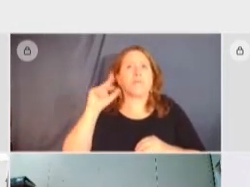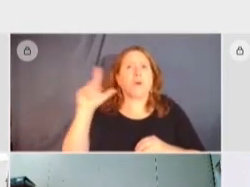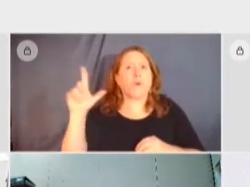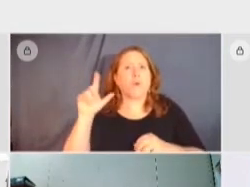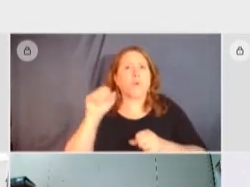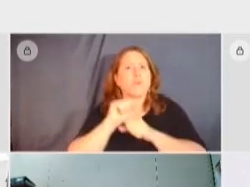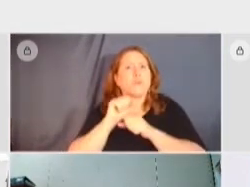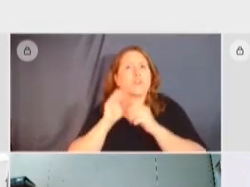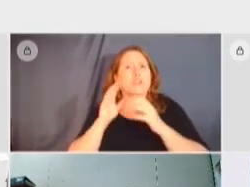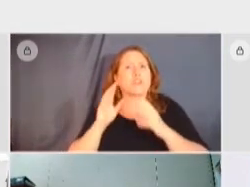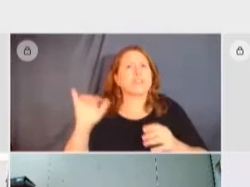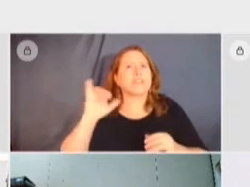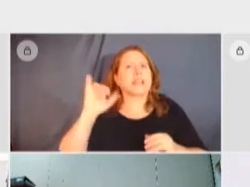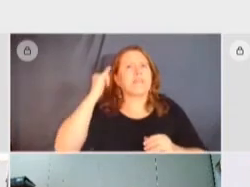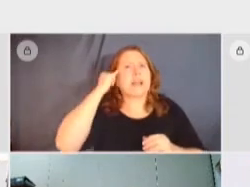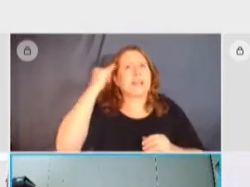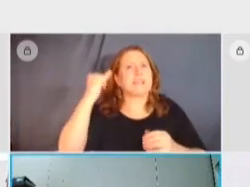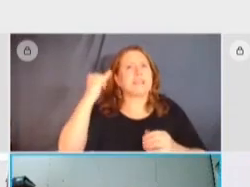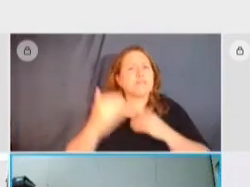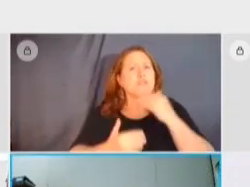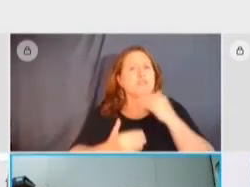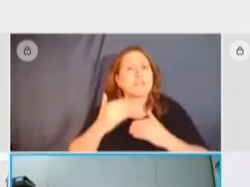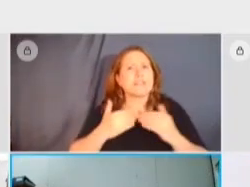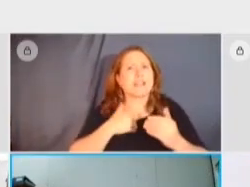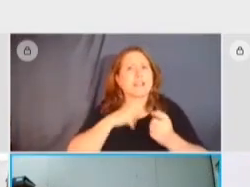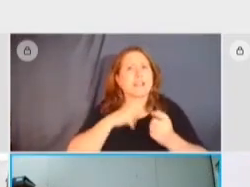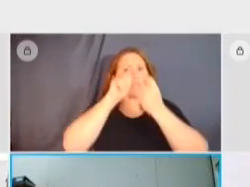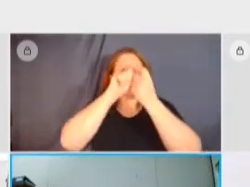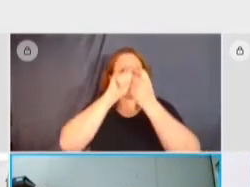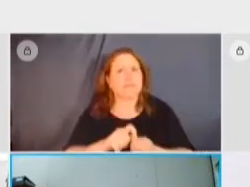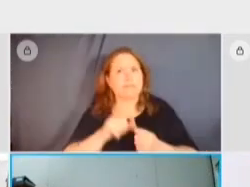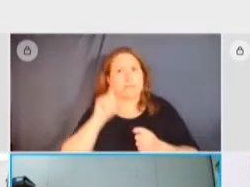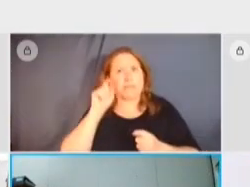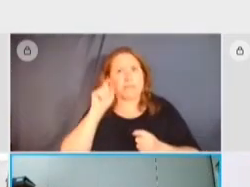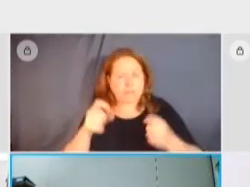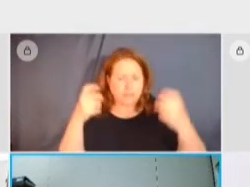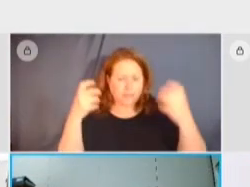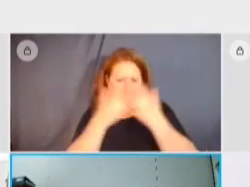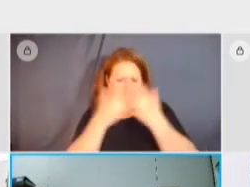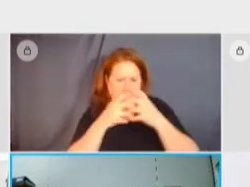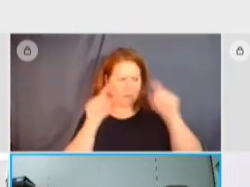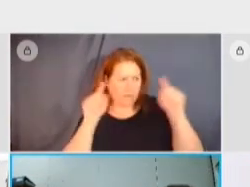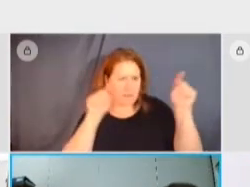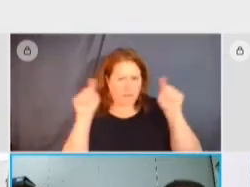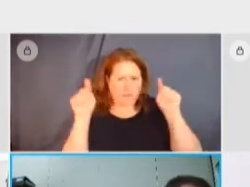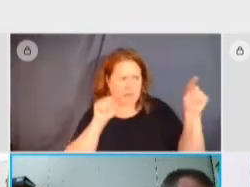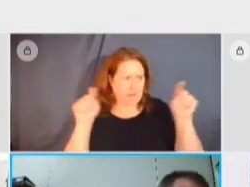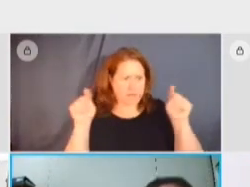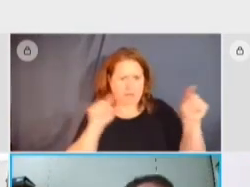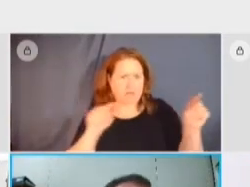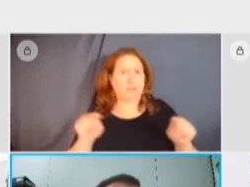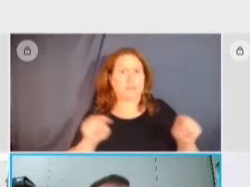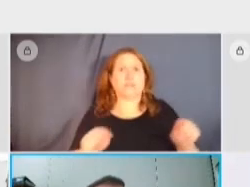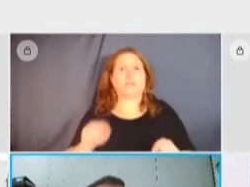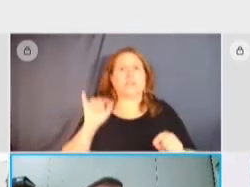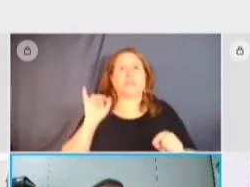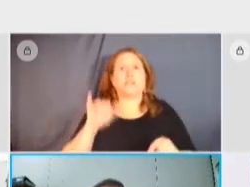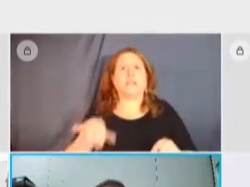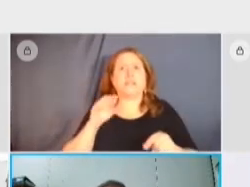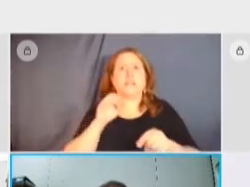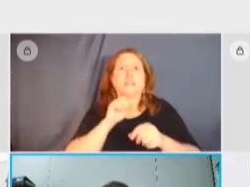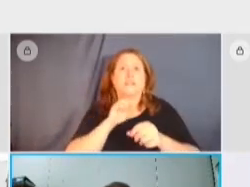Poll workers on election day, right? Or yeah. early voting. Yeah.